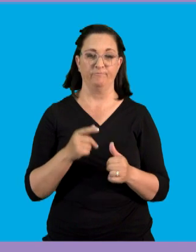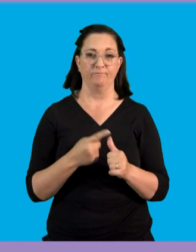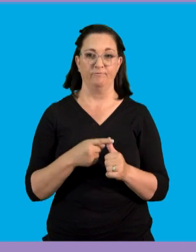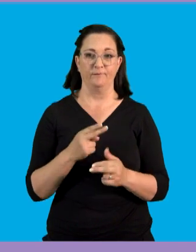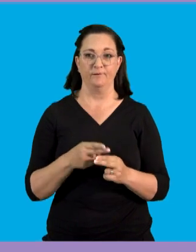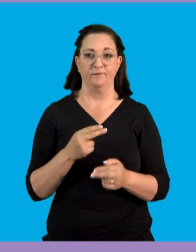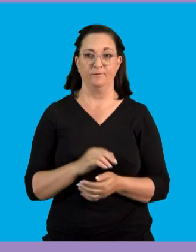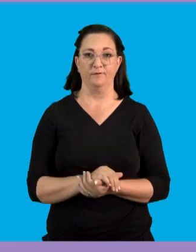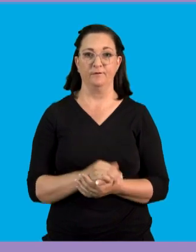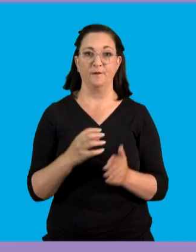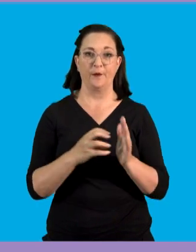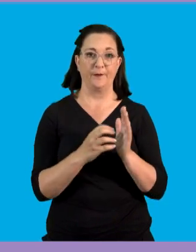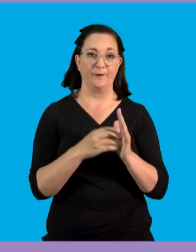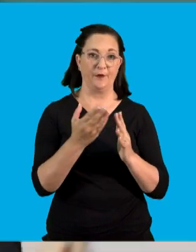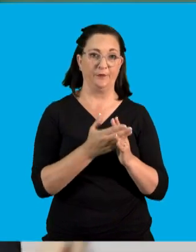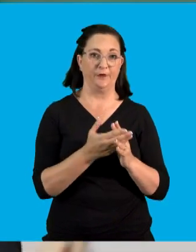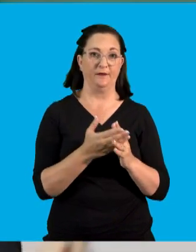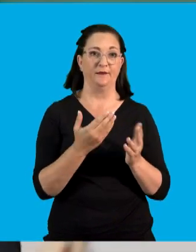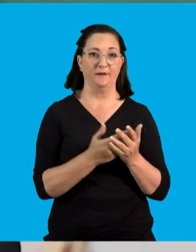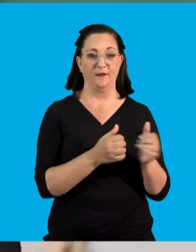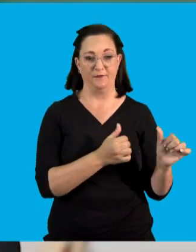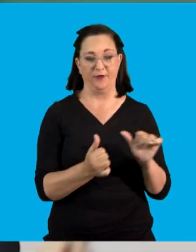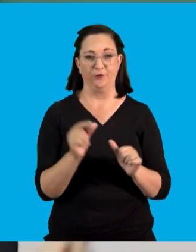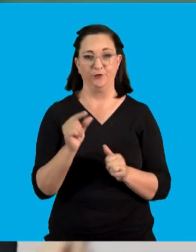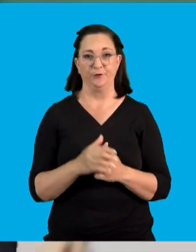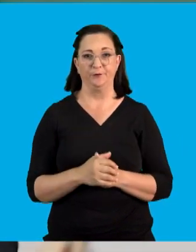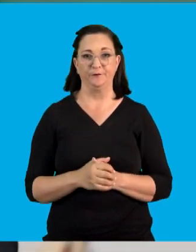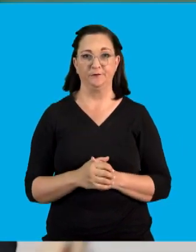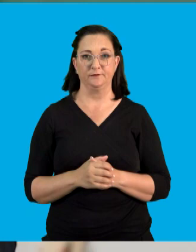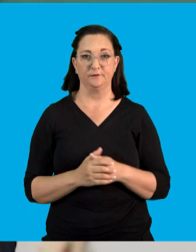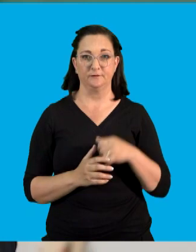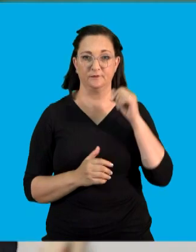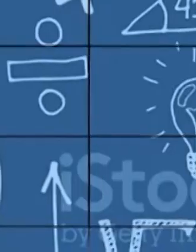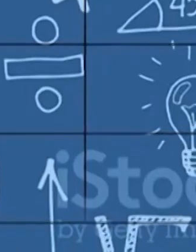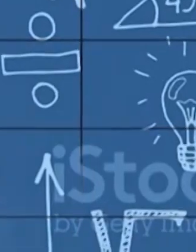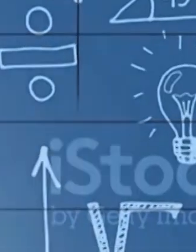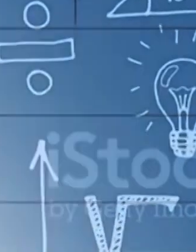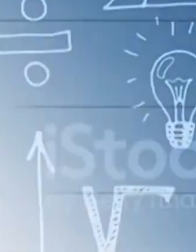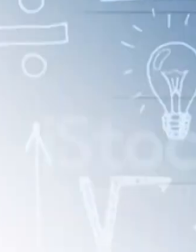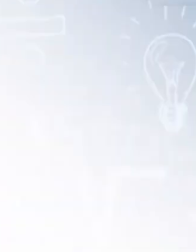would be our final answer there. Let's quickly go to an ad break and then we'll see you just now.